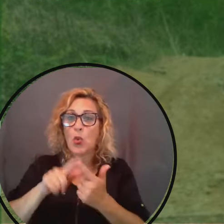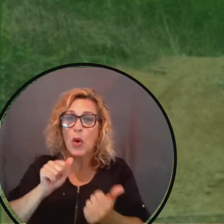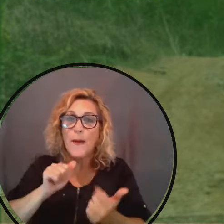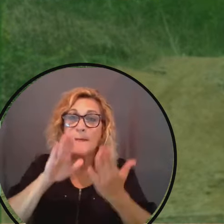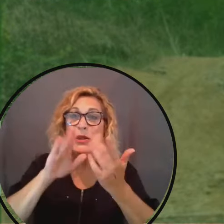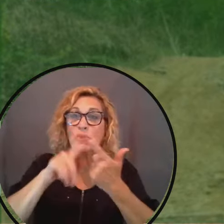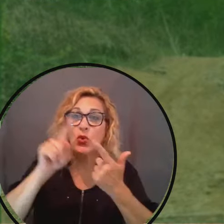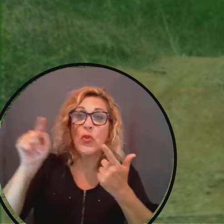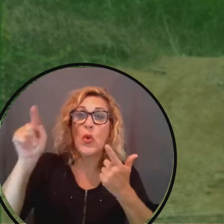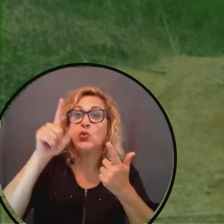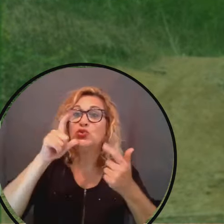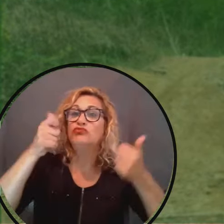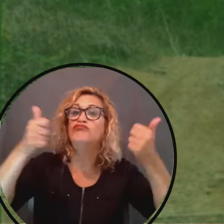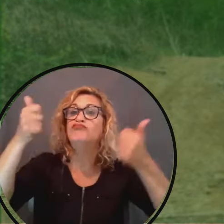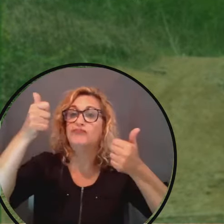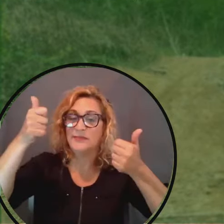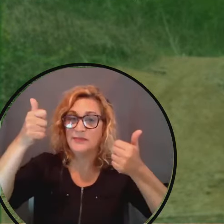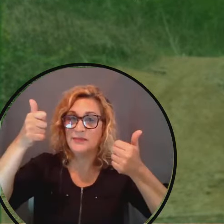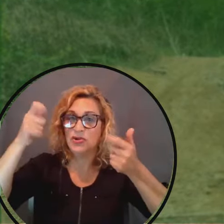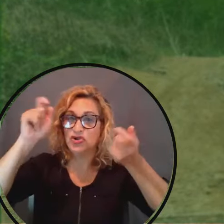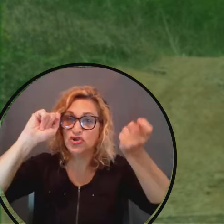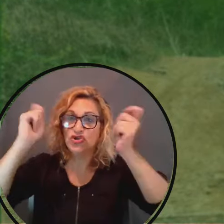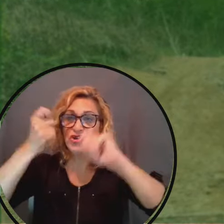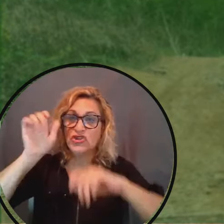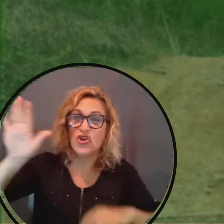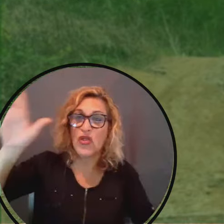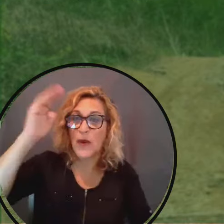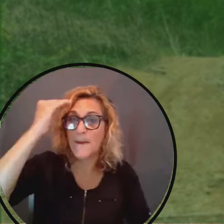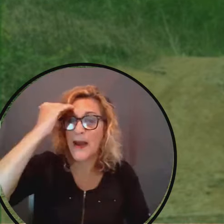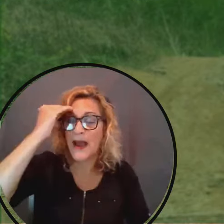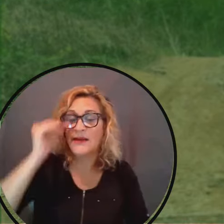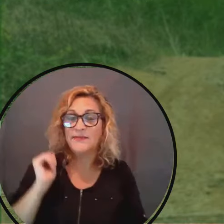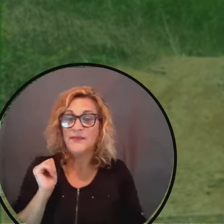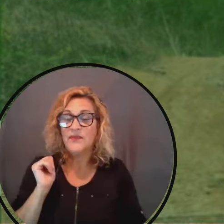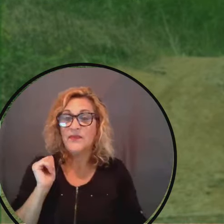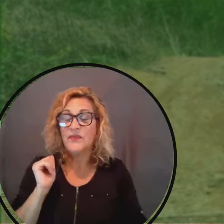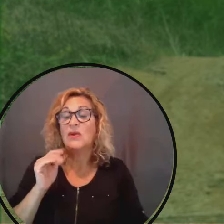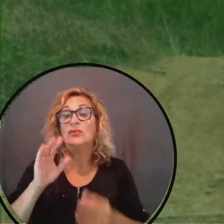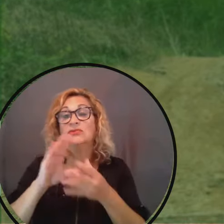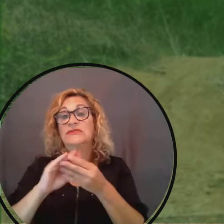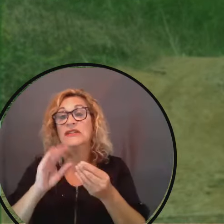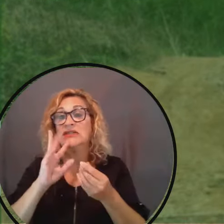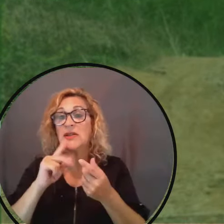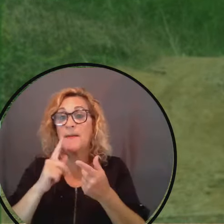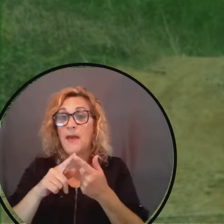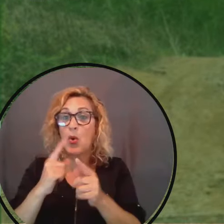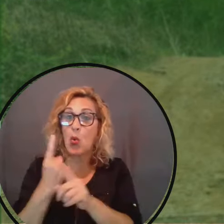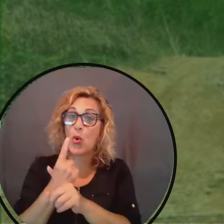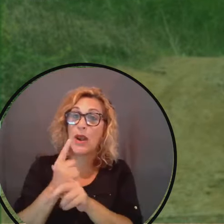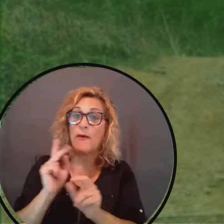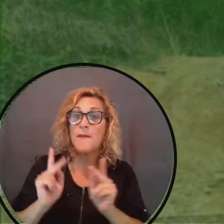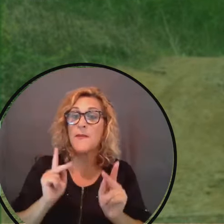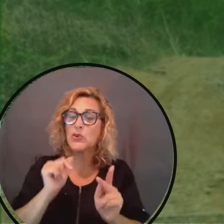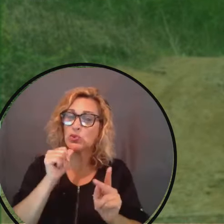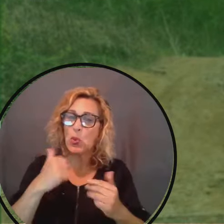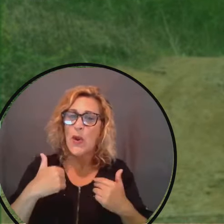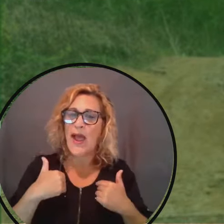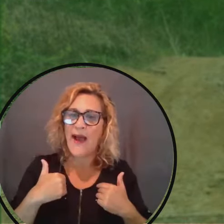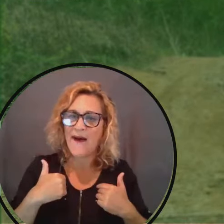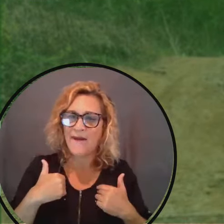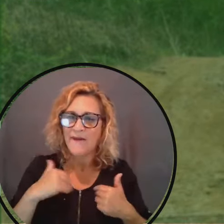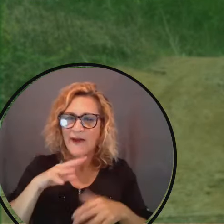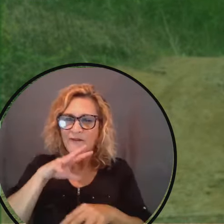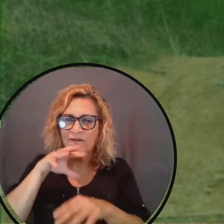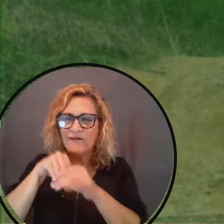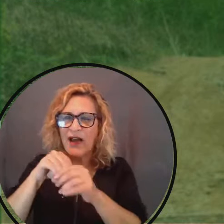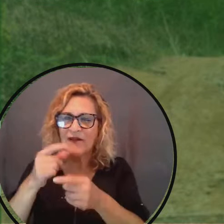their mind. And it tells us that ordinary people kind of don't have a role in this, except for very passively, like